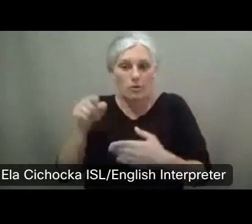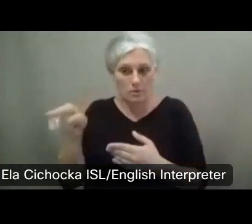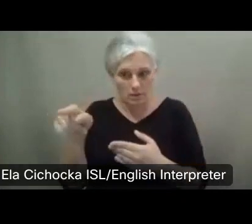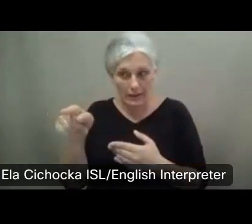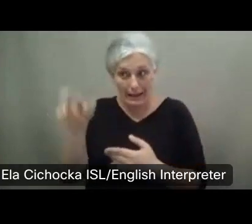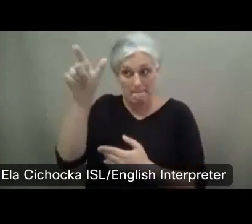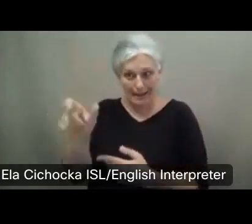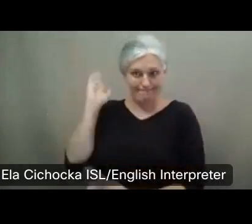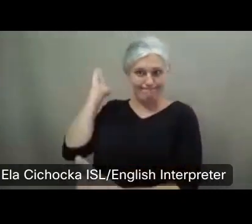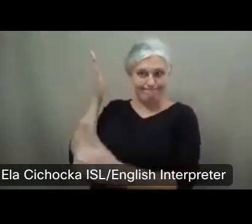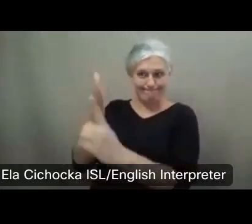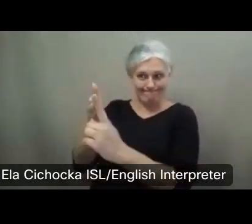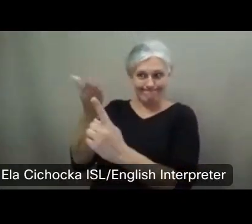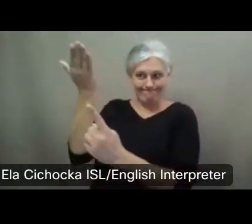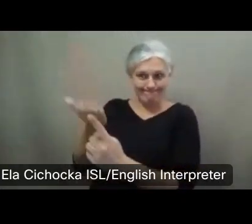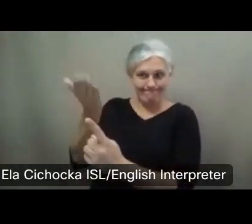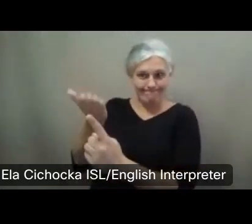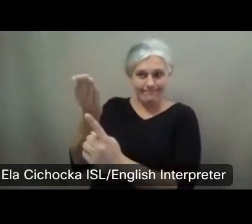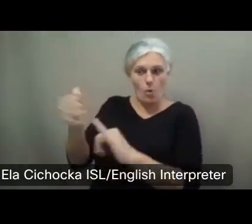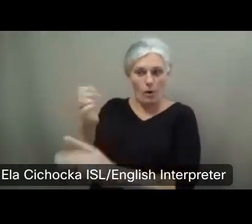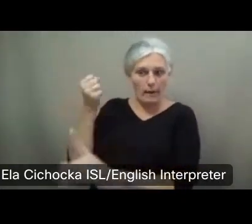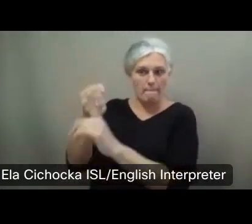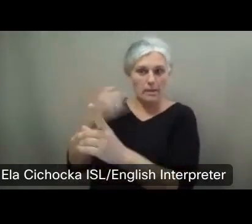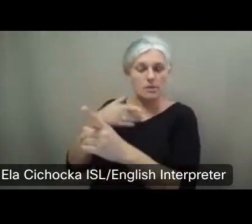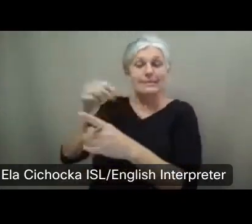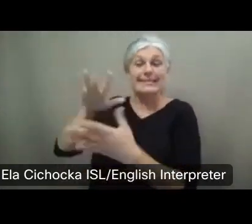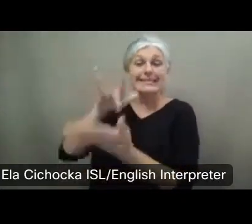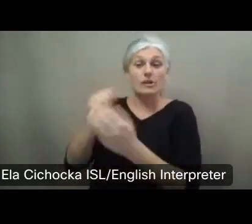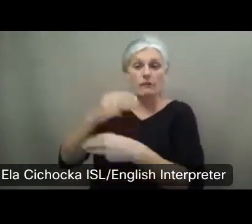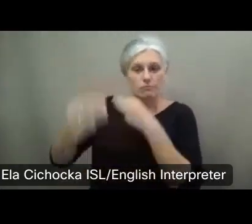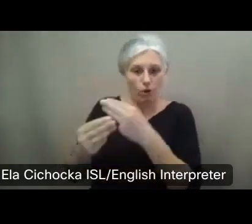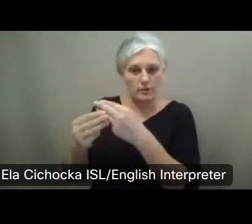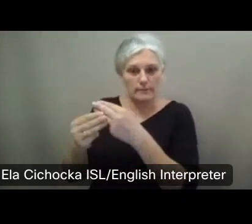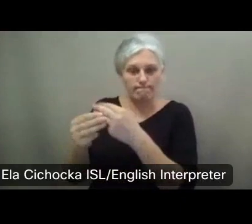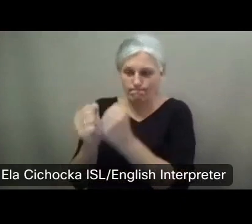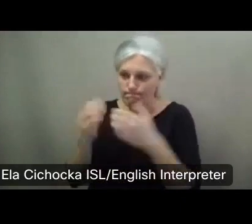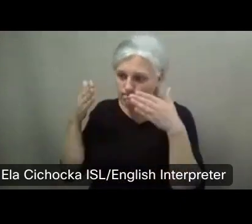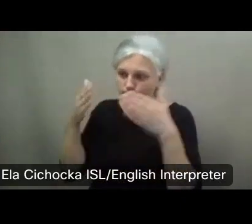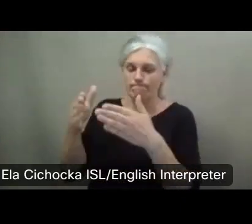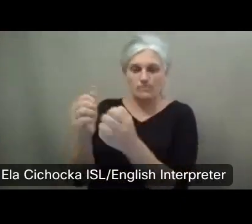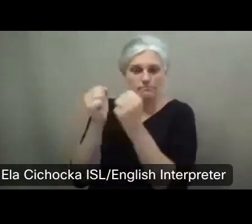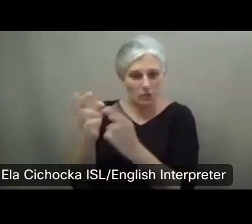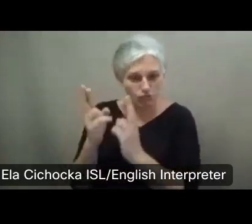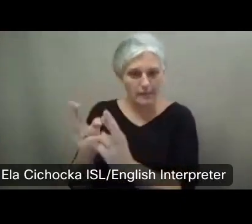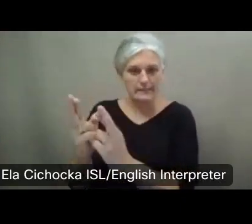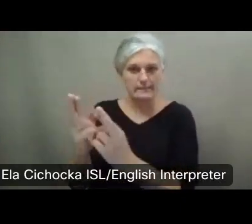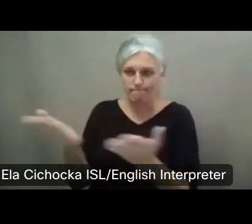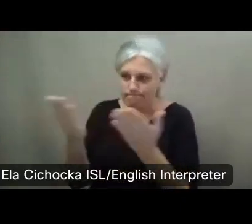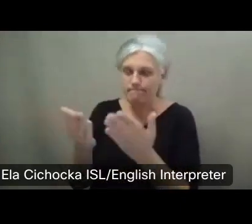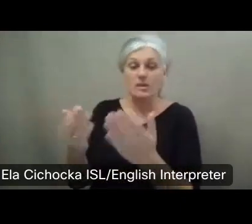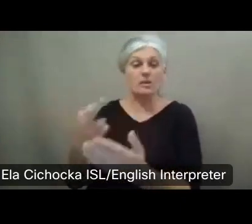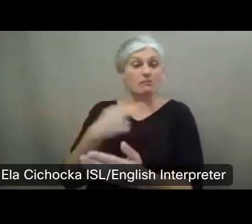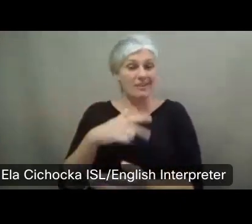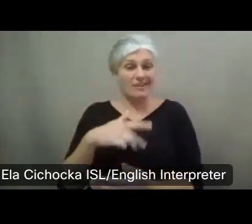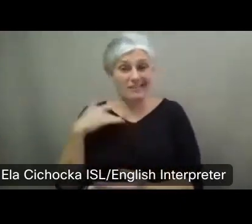person or the relevant person impacted at the centre of the process, and it strengthens their rights. The reality is there will be